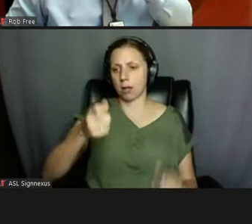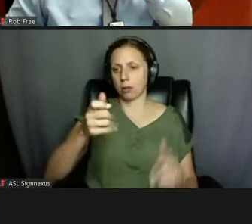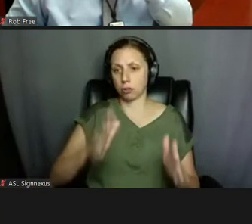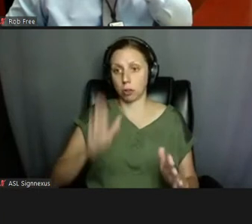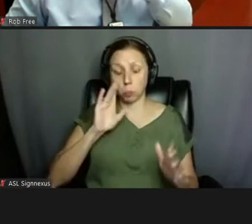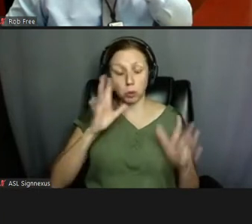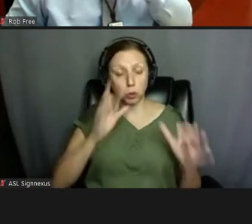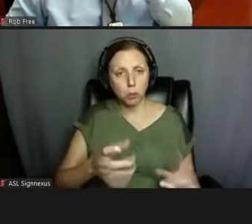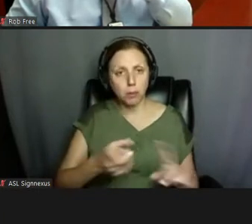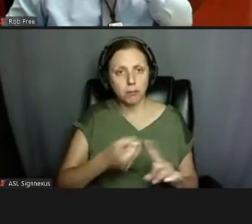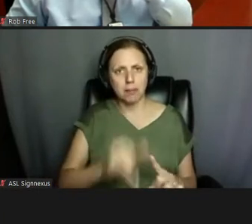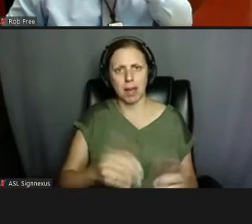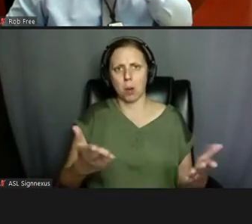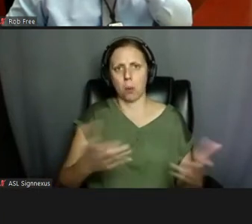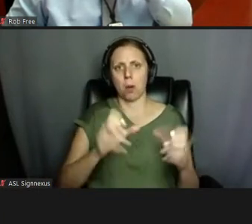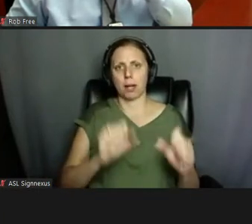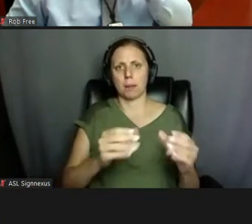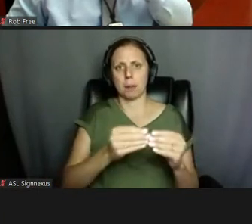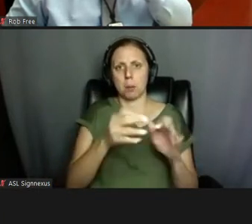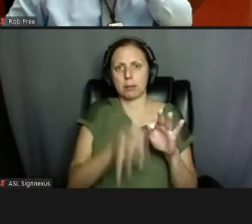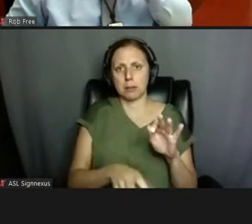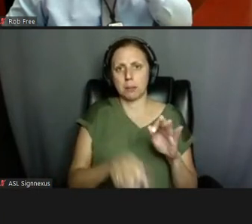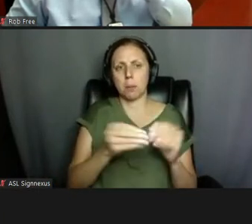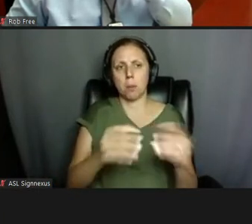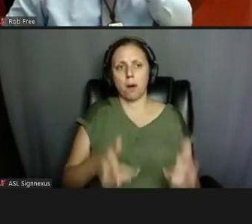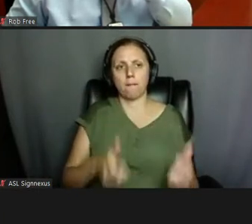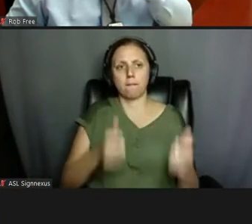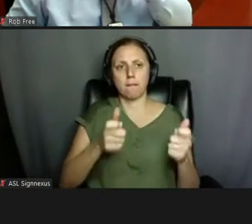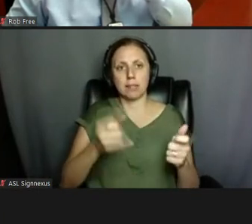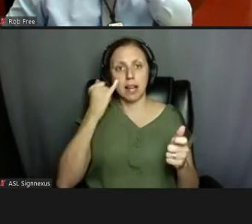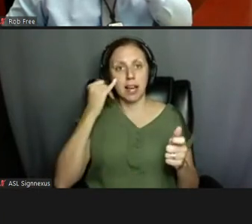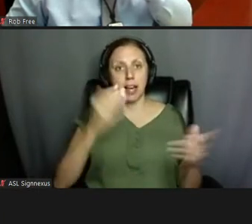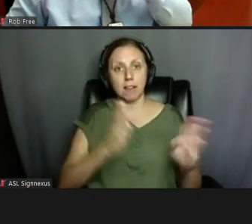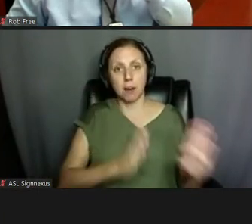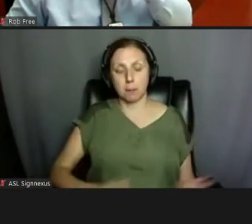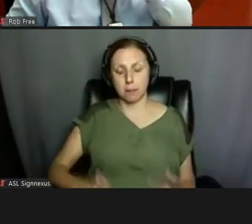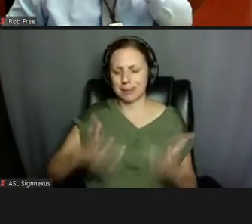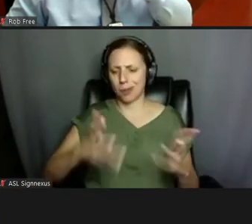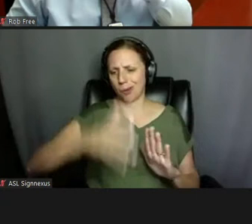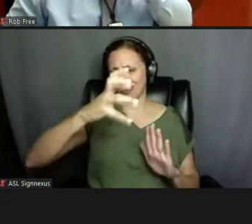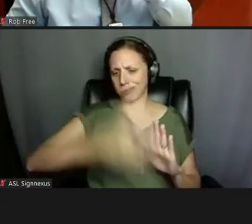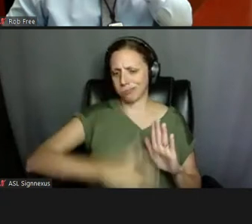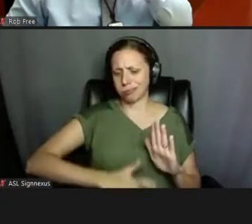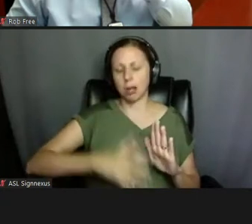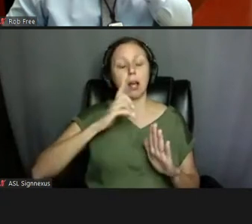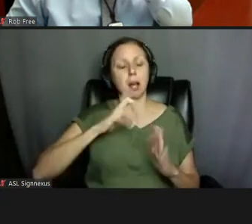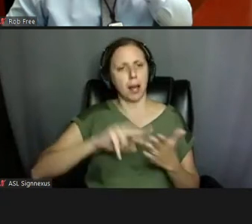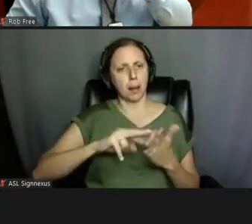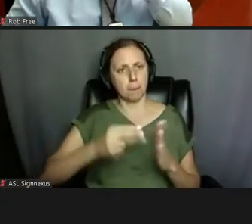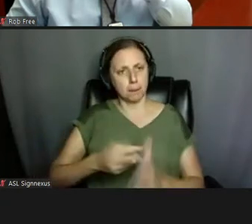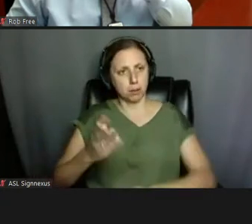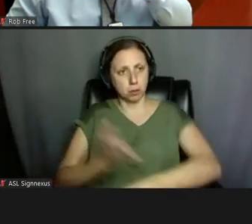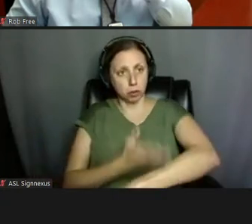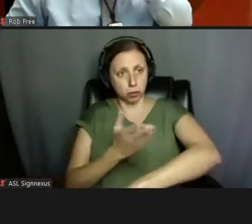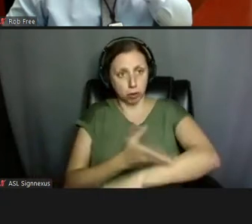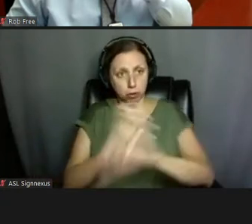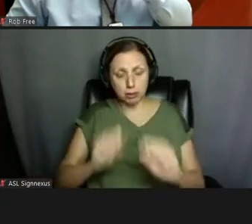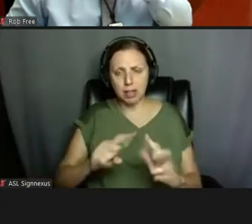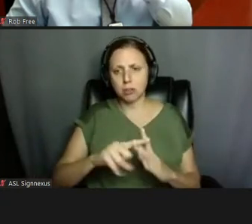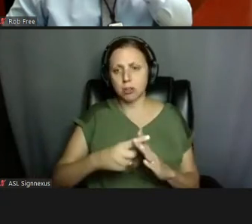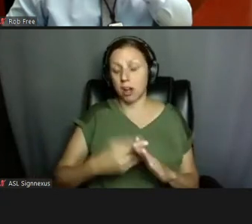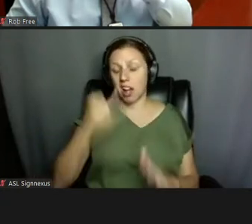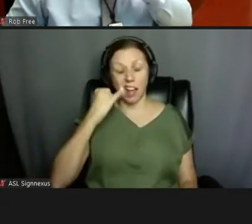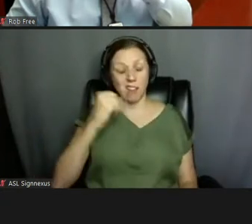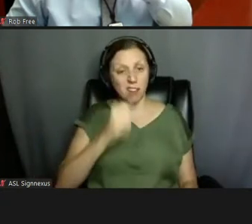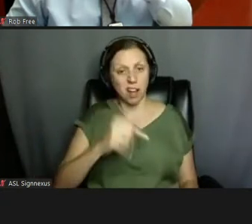could be simpler and faster? If plans have been drawn up already, construction can begin. If not, then the